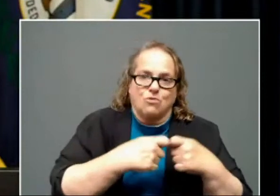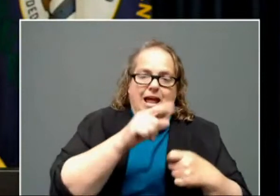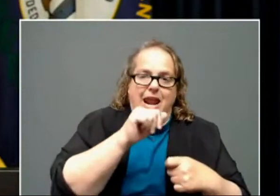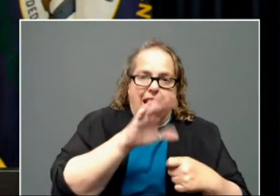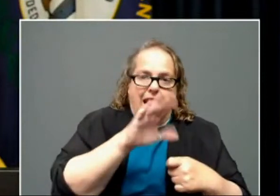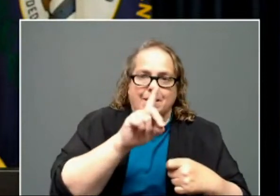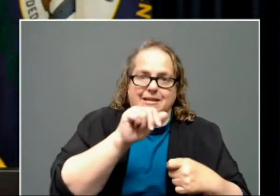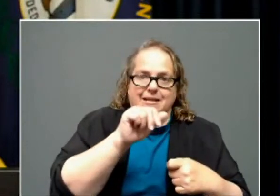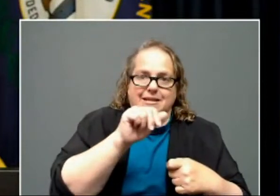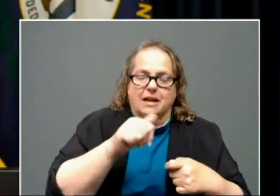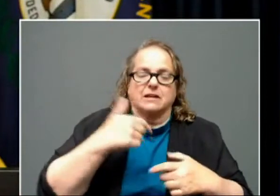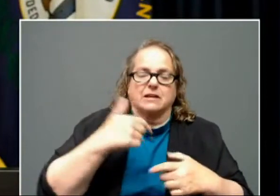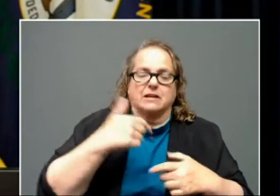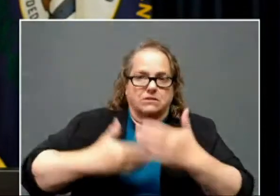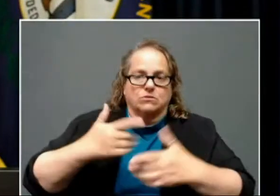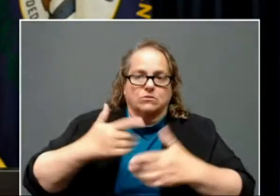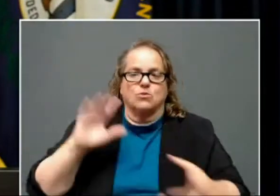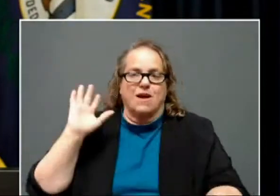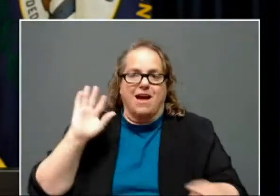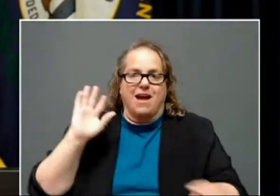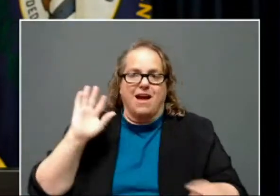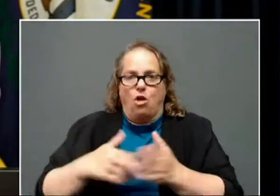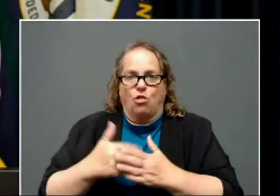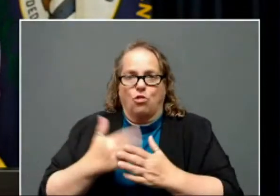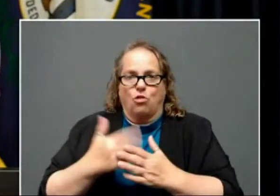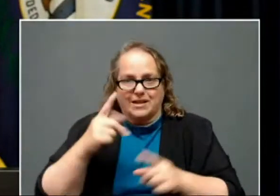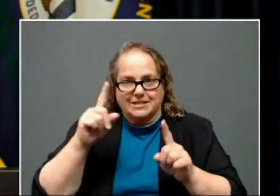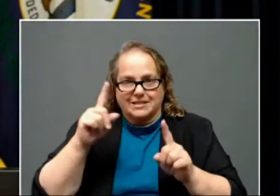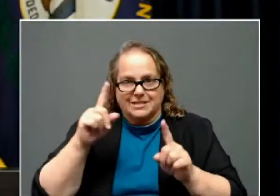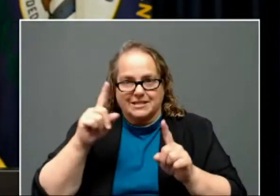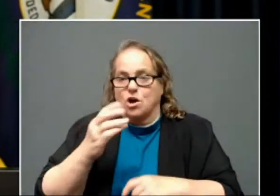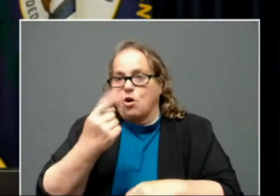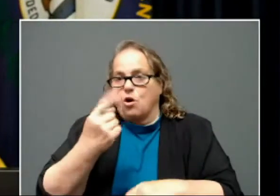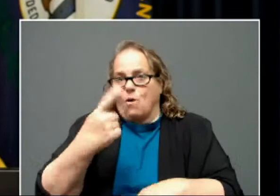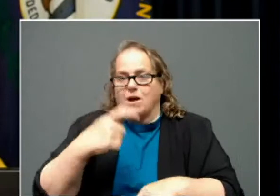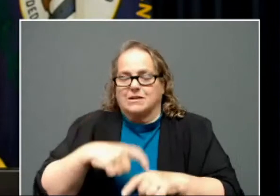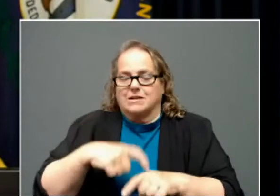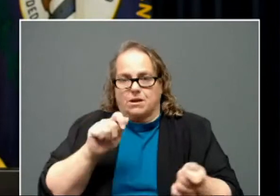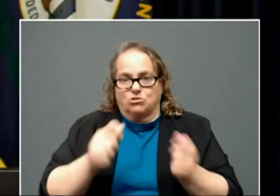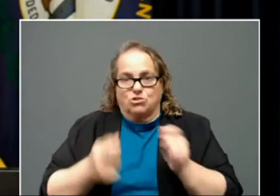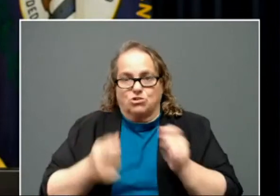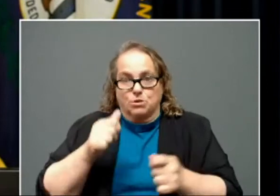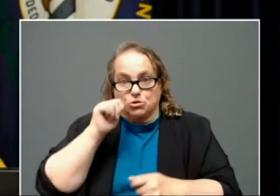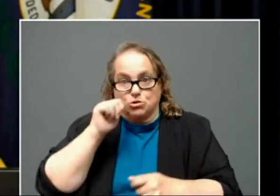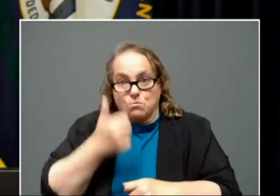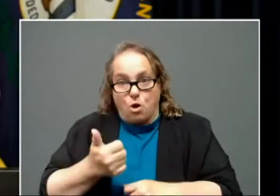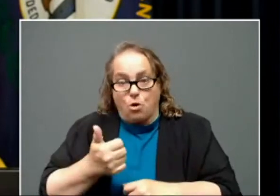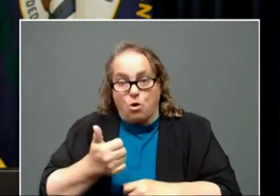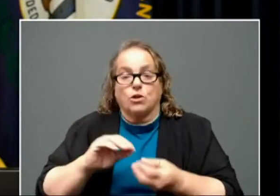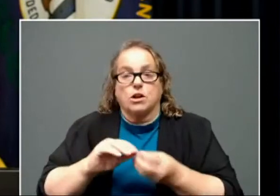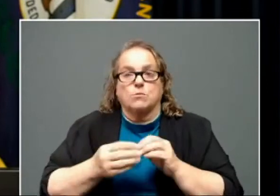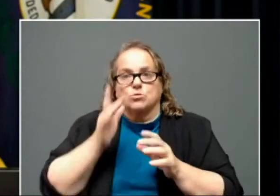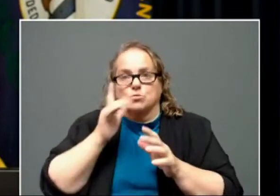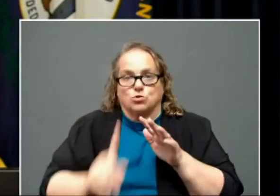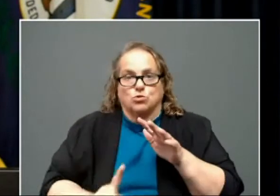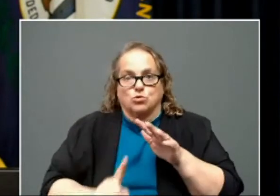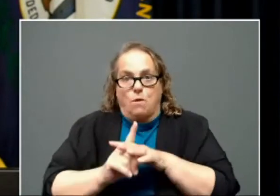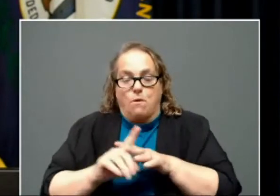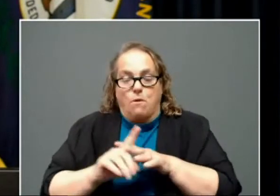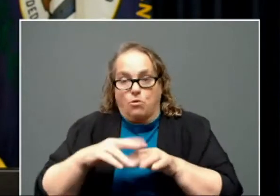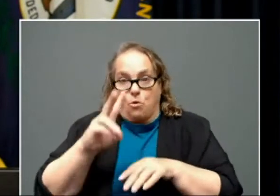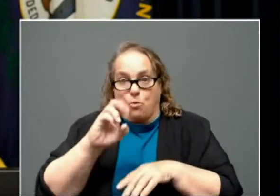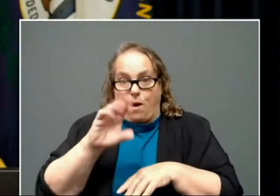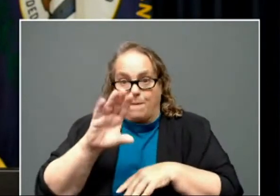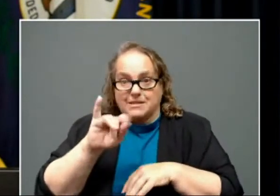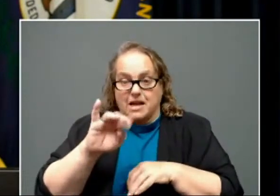to all three of those types of tests. So there'll be a one-time adjustment tomorrow. Those numbers will show up on the website. And going forward, we will